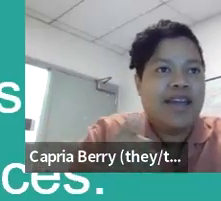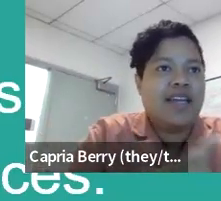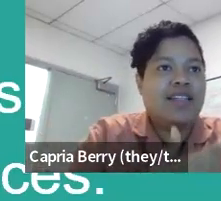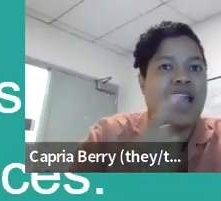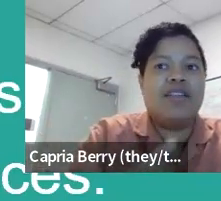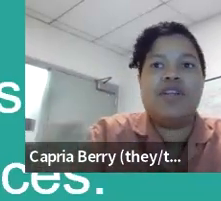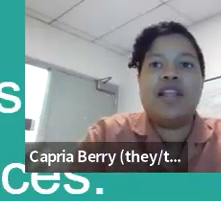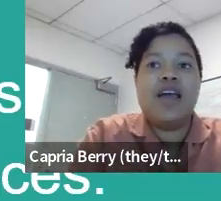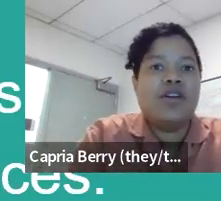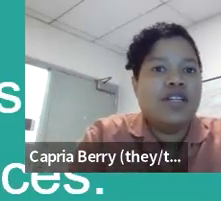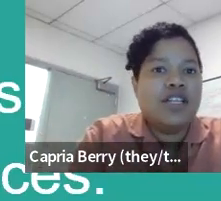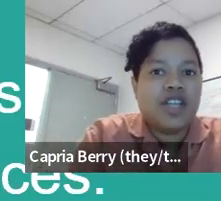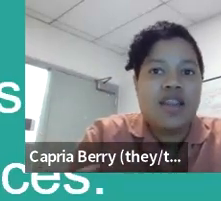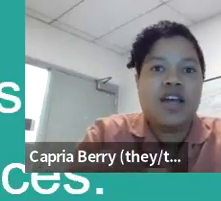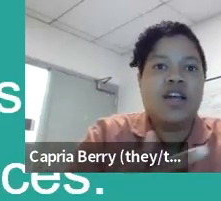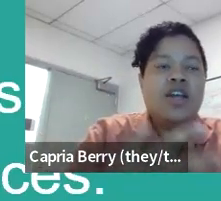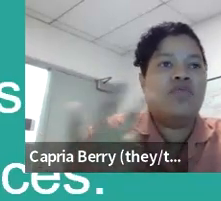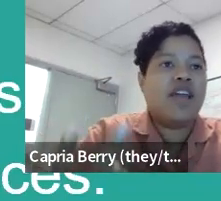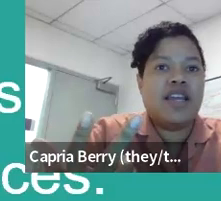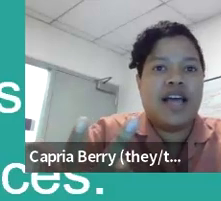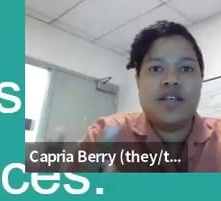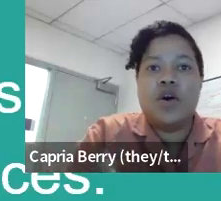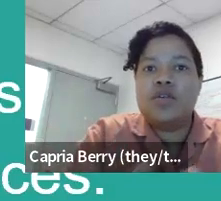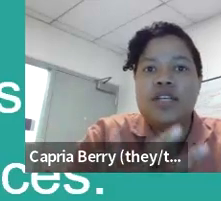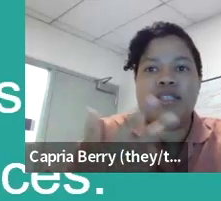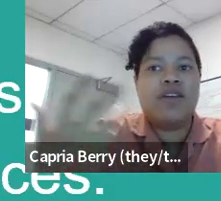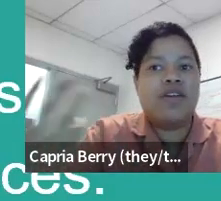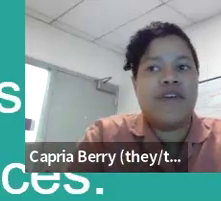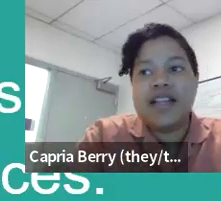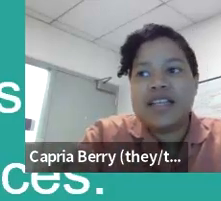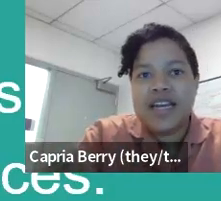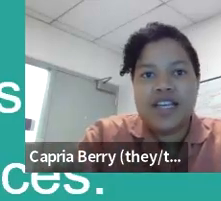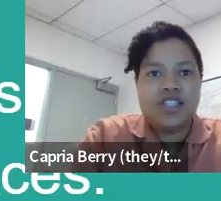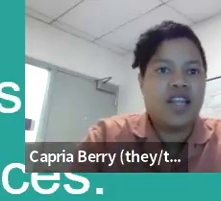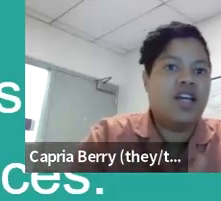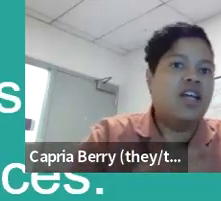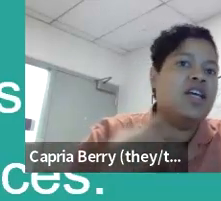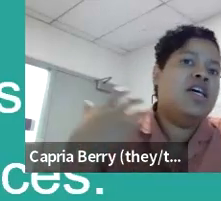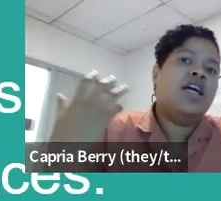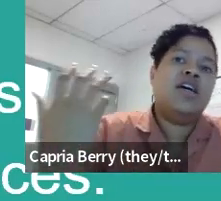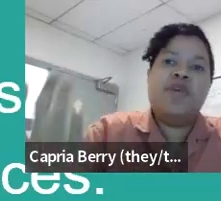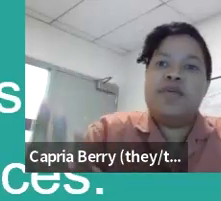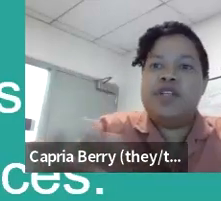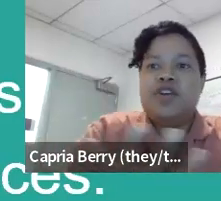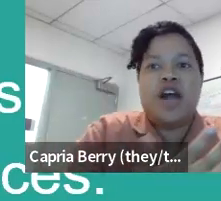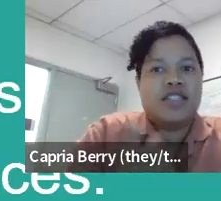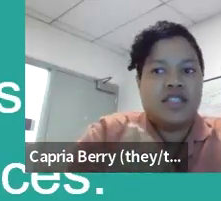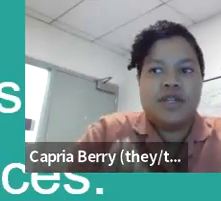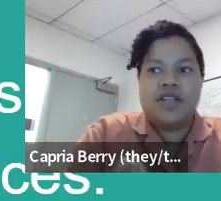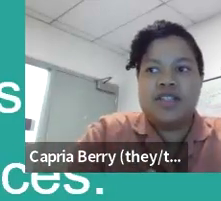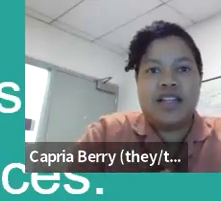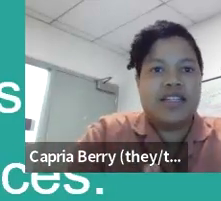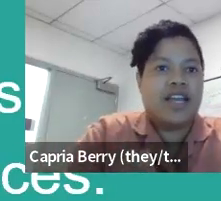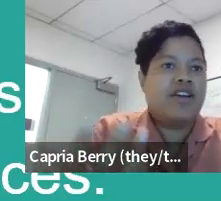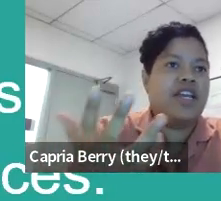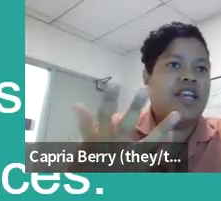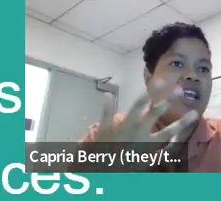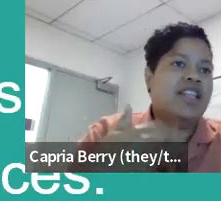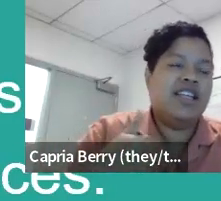highlights. Multiple dimensions of identity. So I'm using this to think about how, what